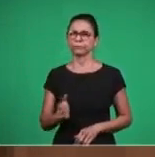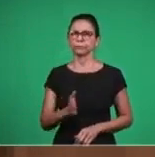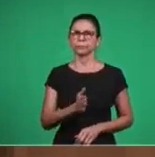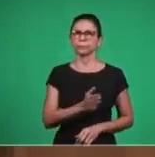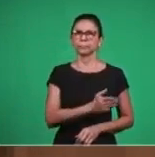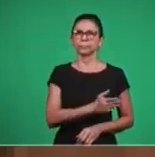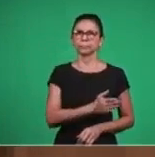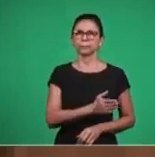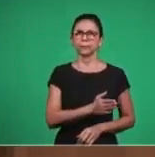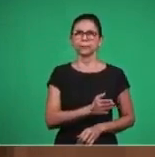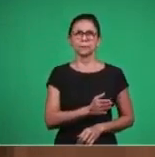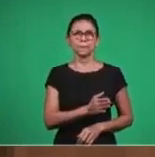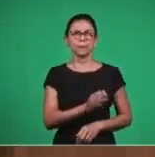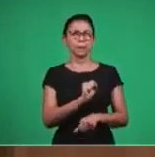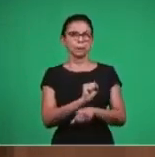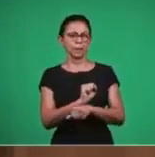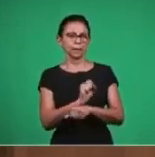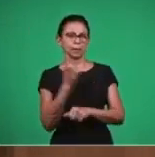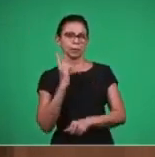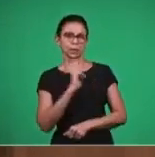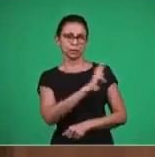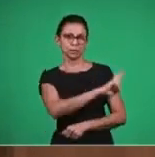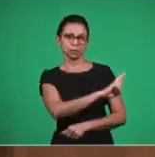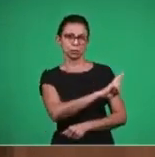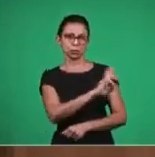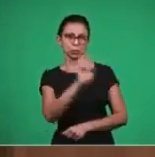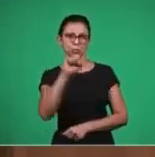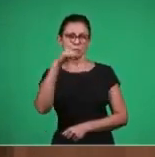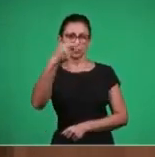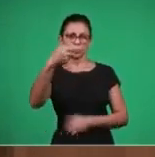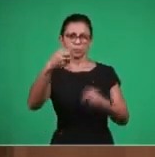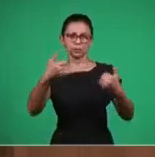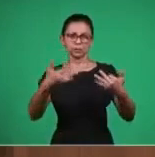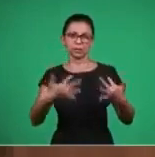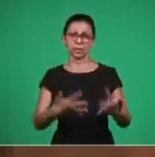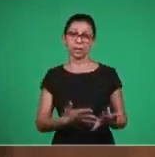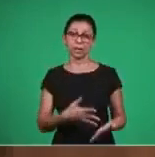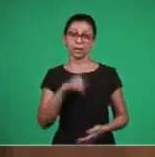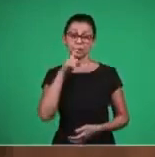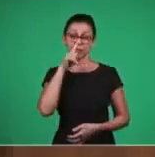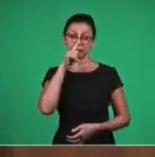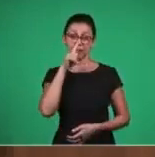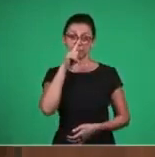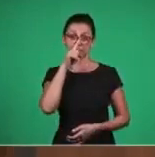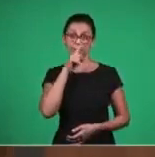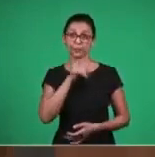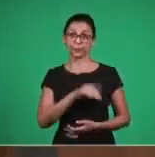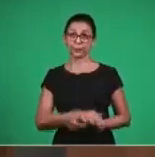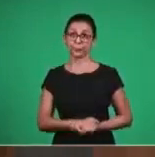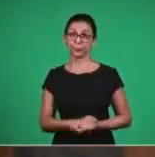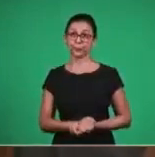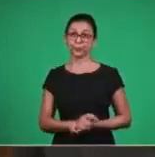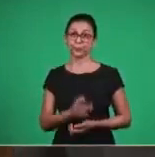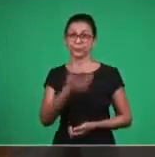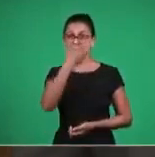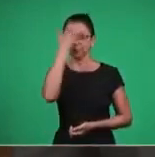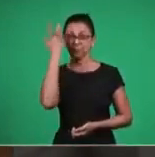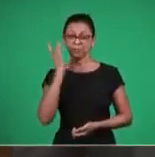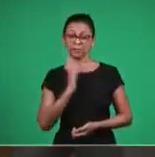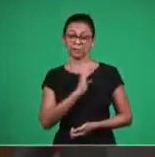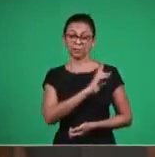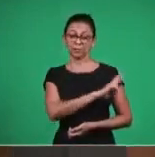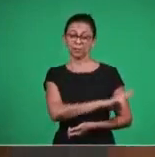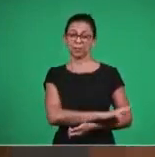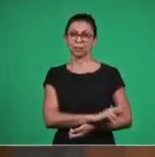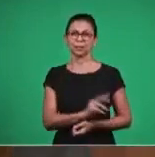with the book. So religious, we're going to leave it for next week. This is very dangerous, the most dangerous